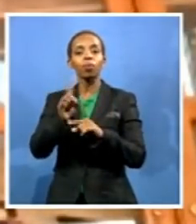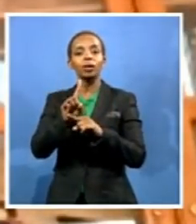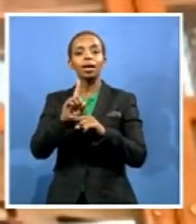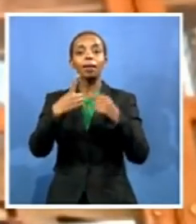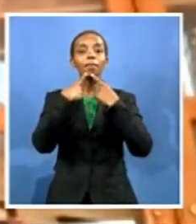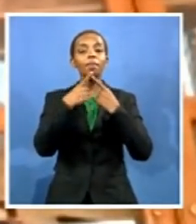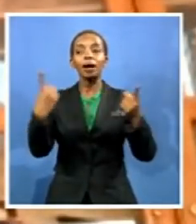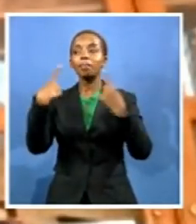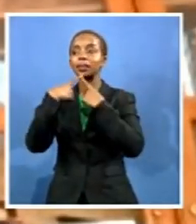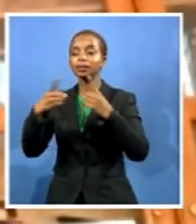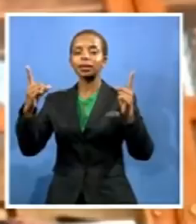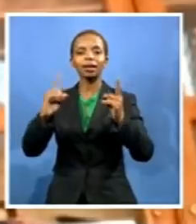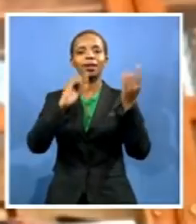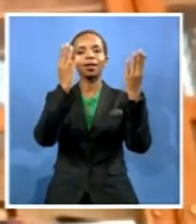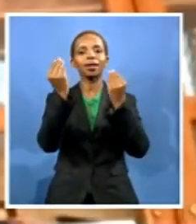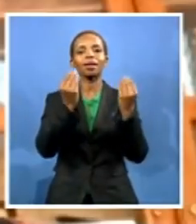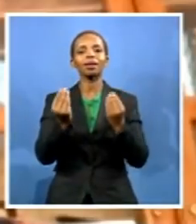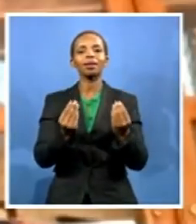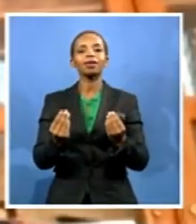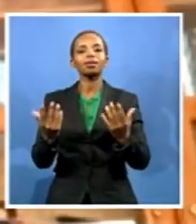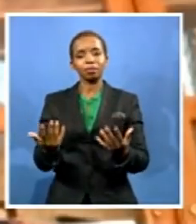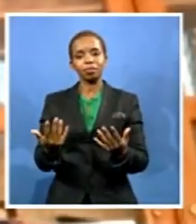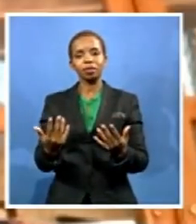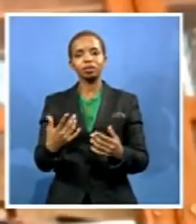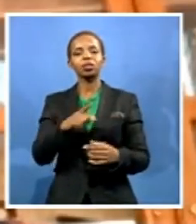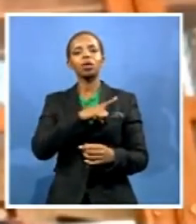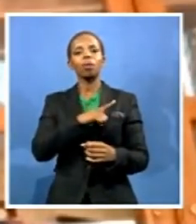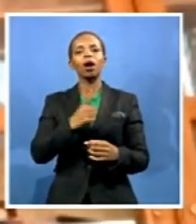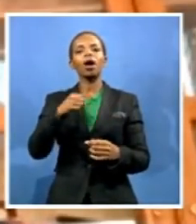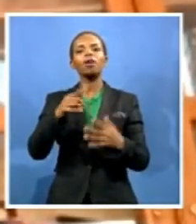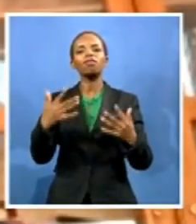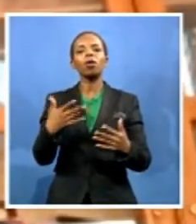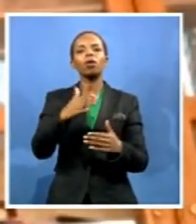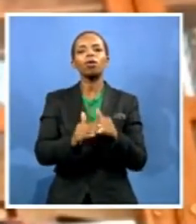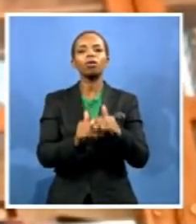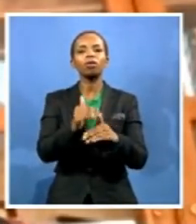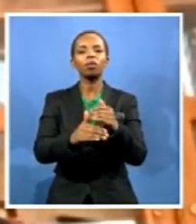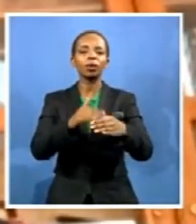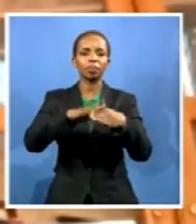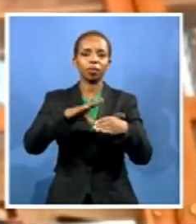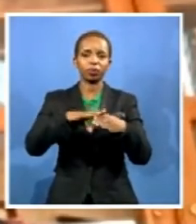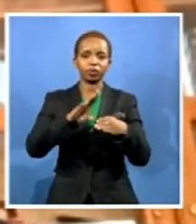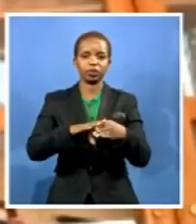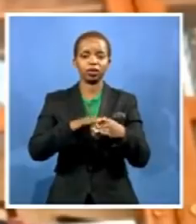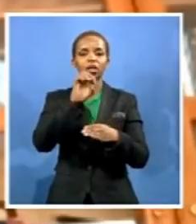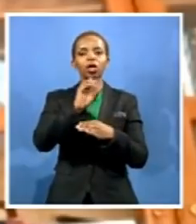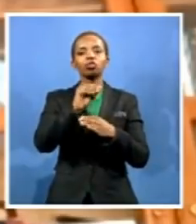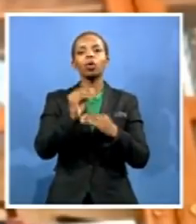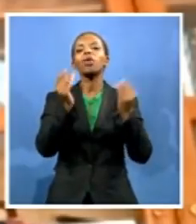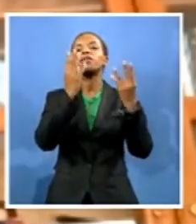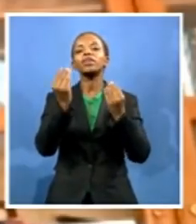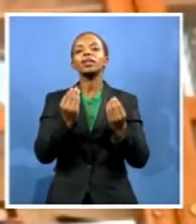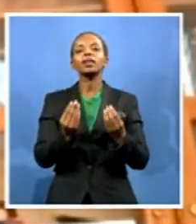sensational, purposes. And so we don't have a figure that we are specifically working on, but we